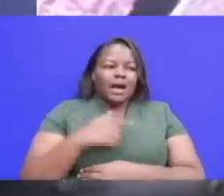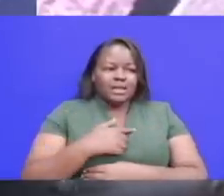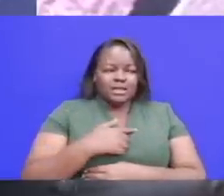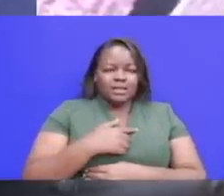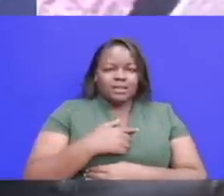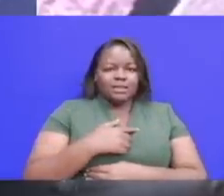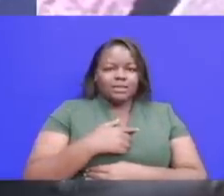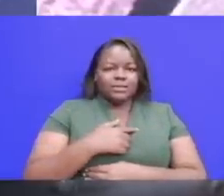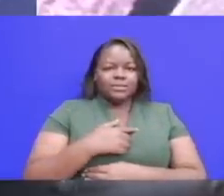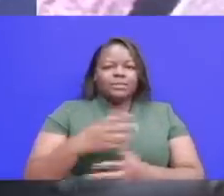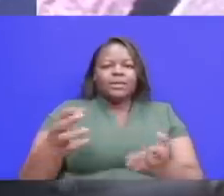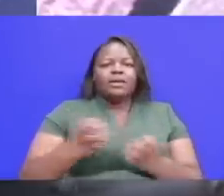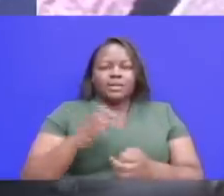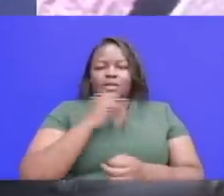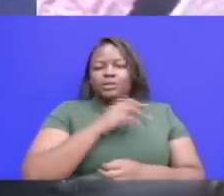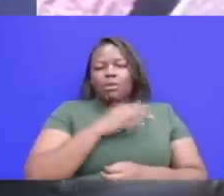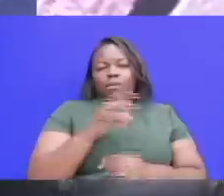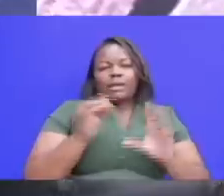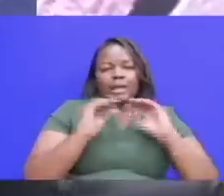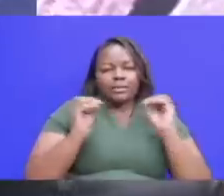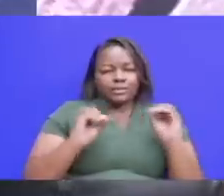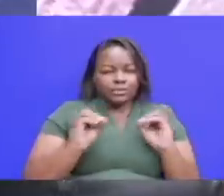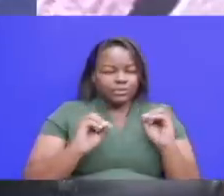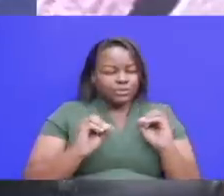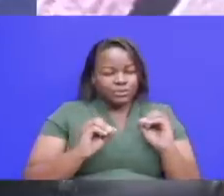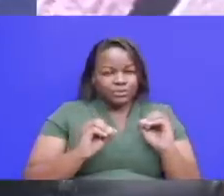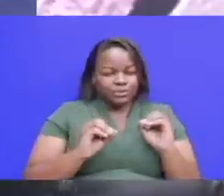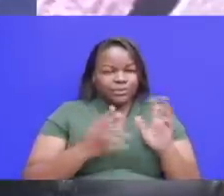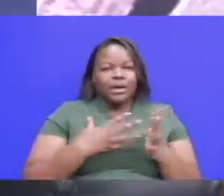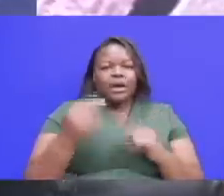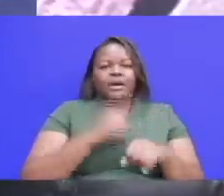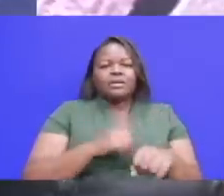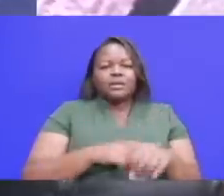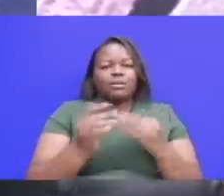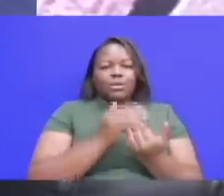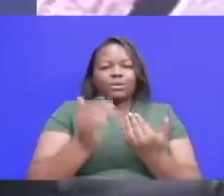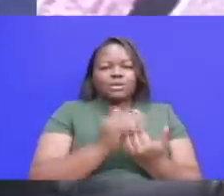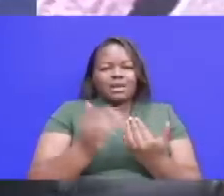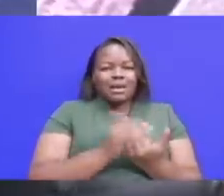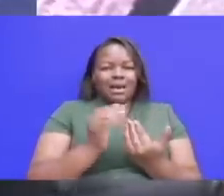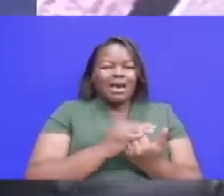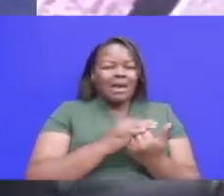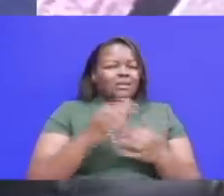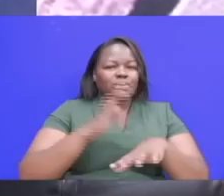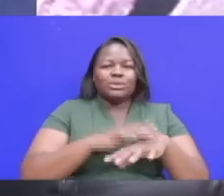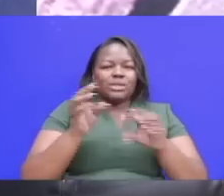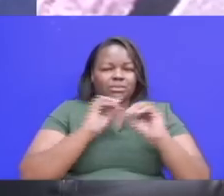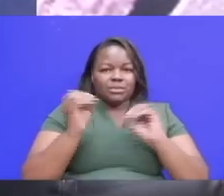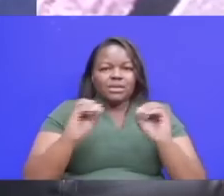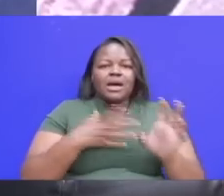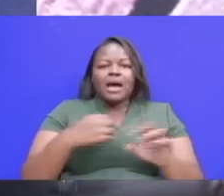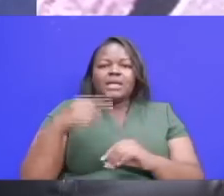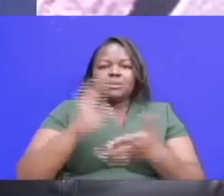We don't need to complain. We don't read of him complaining, even when he was treated unfairly, even when he did not